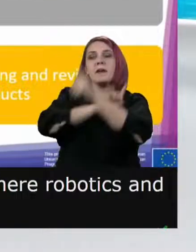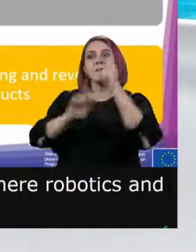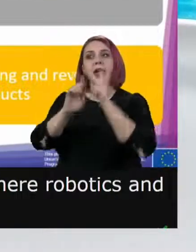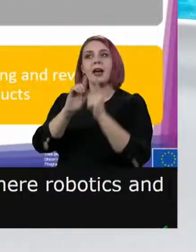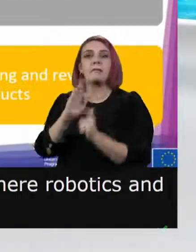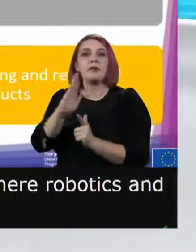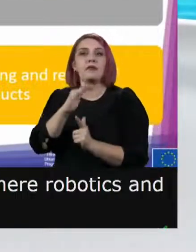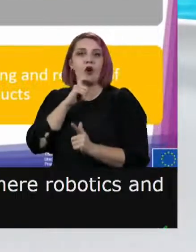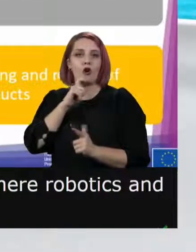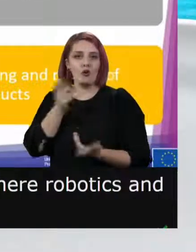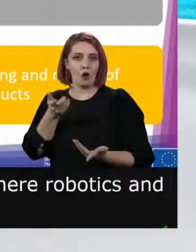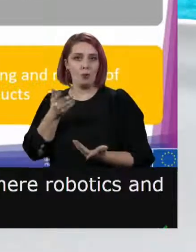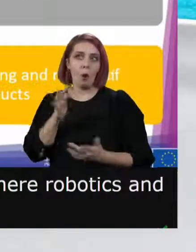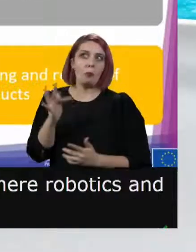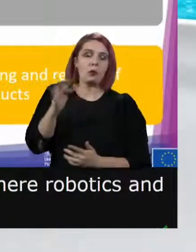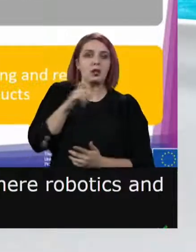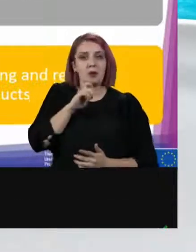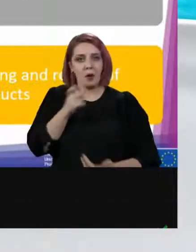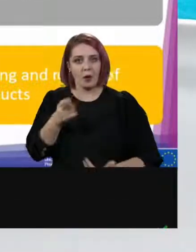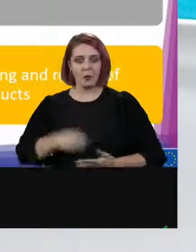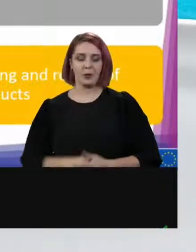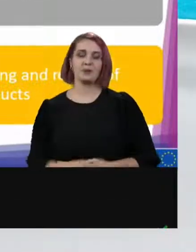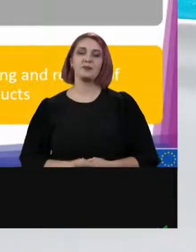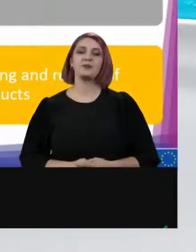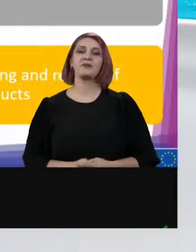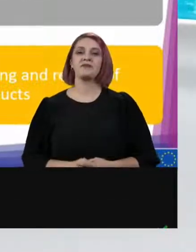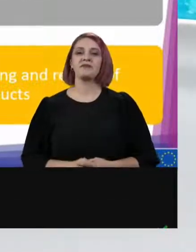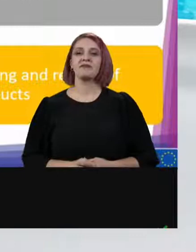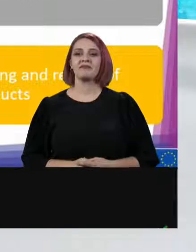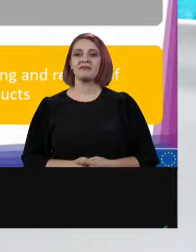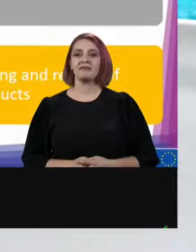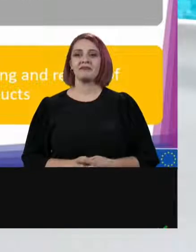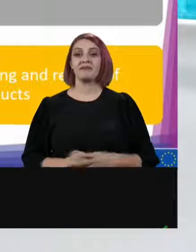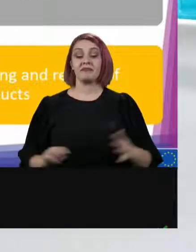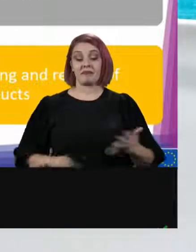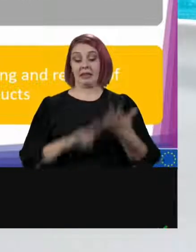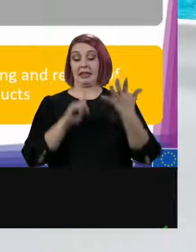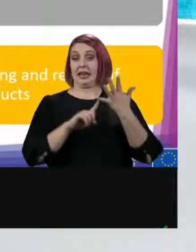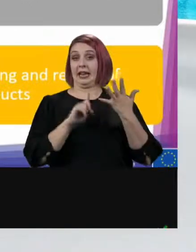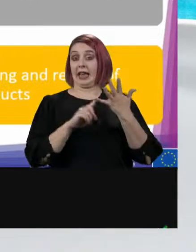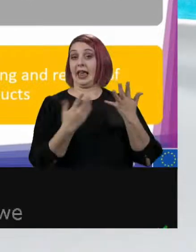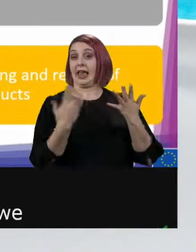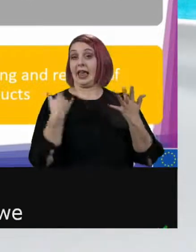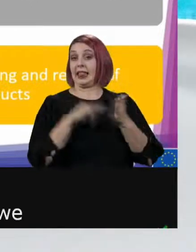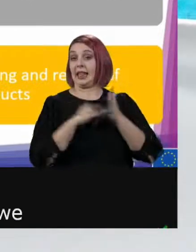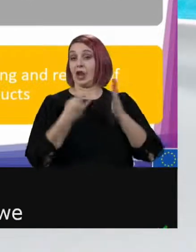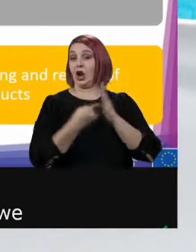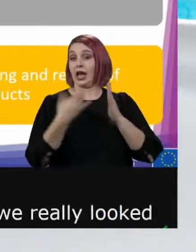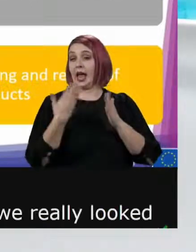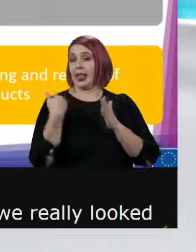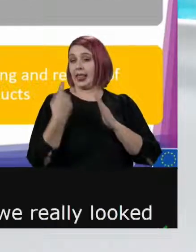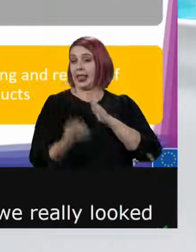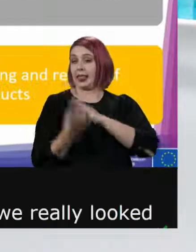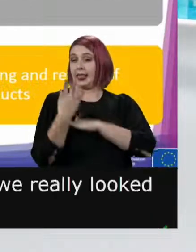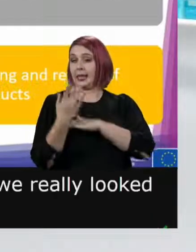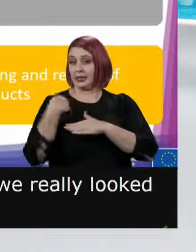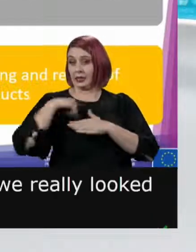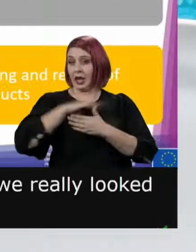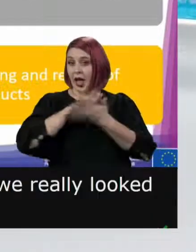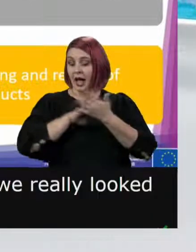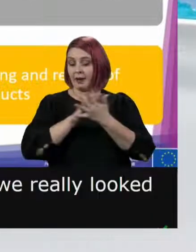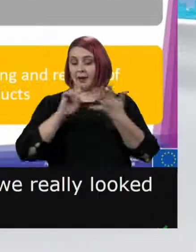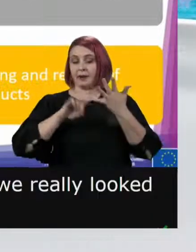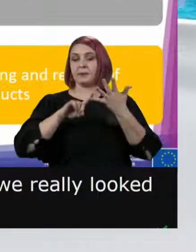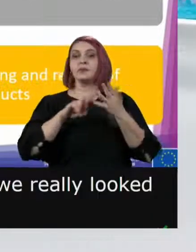The next group of emerging technologies that we really looked at, we called enhanced